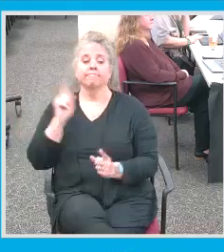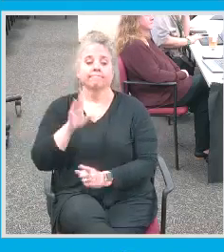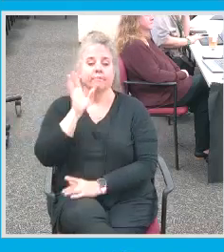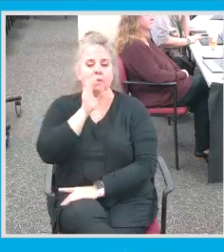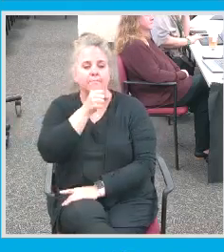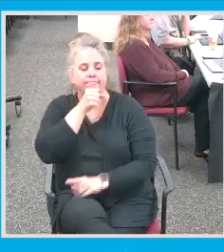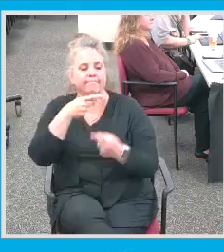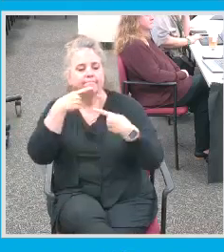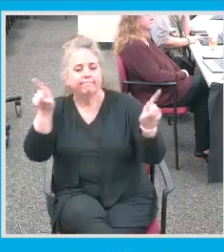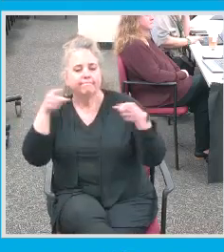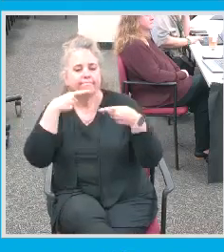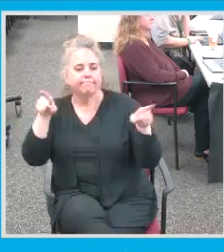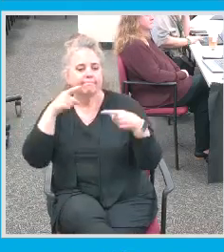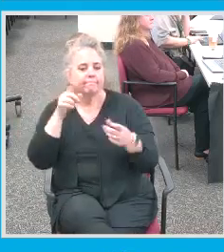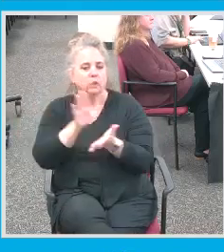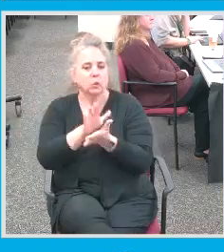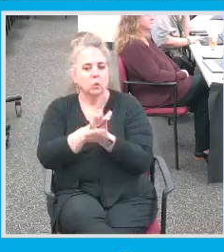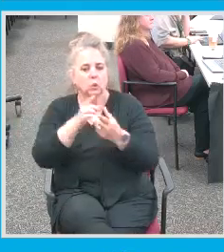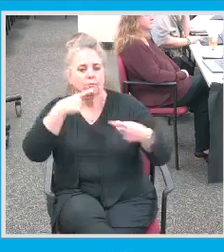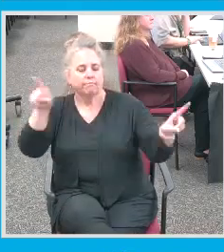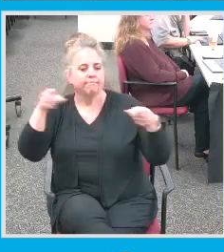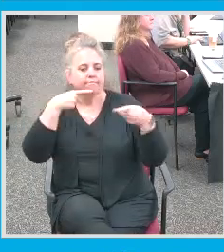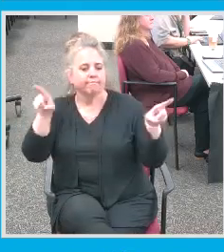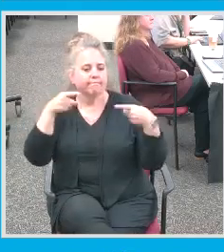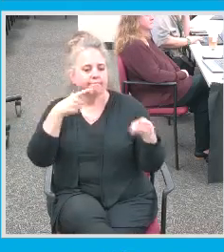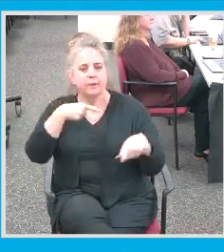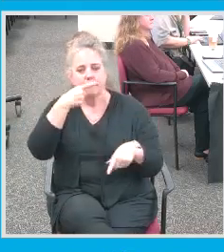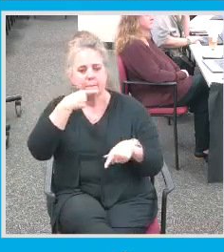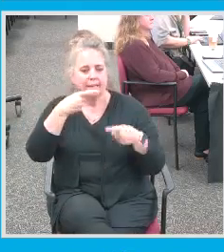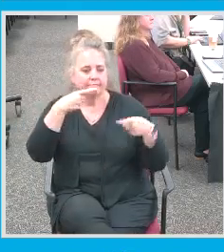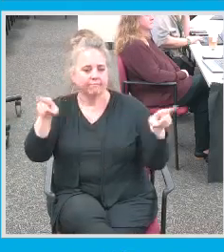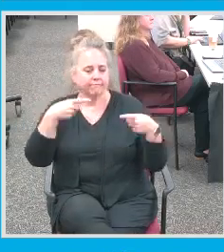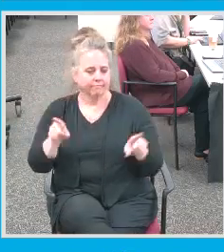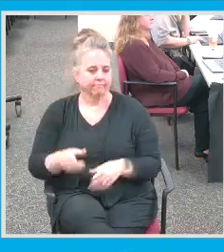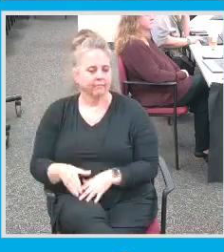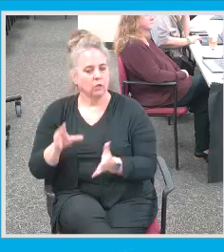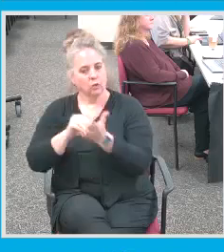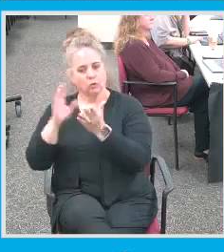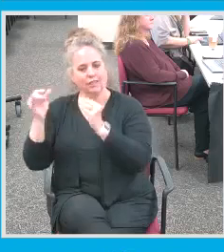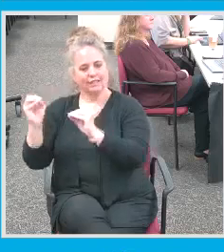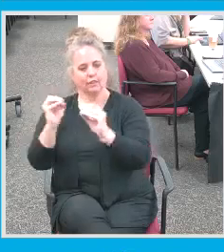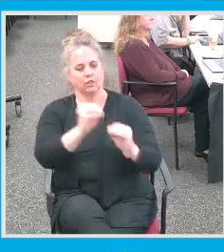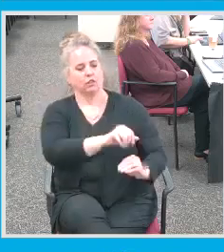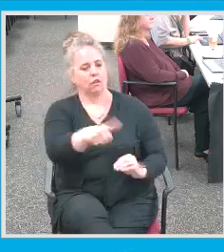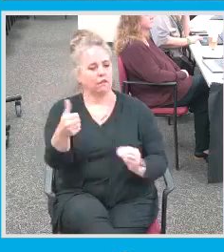5 tidbits of facts about that so the students are educated about it. Emma.